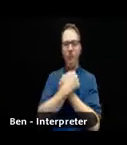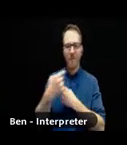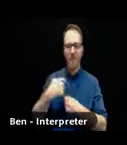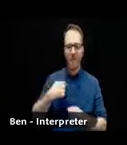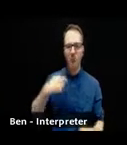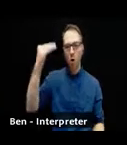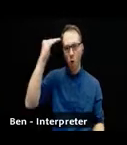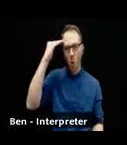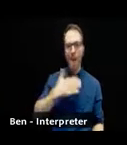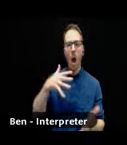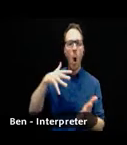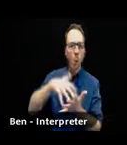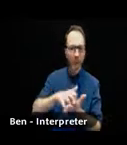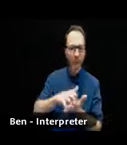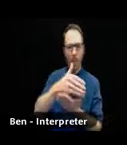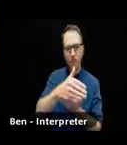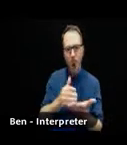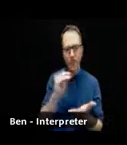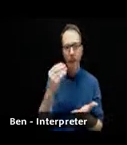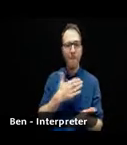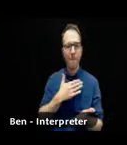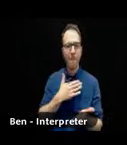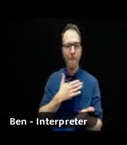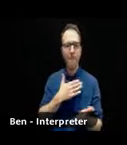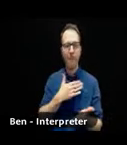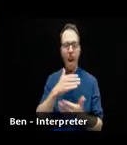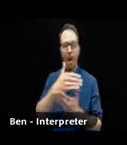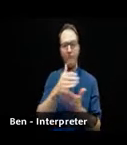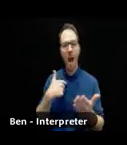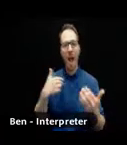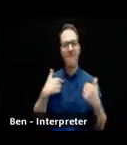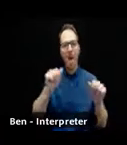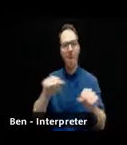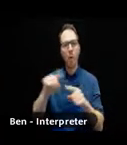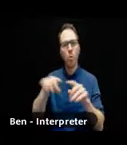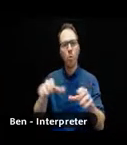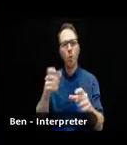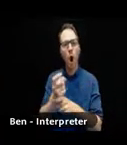my weak parts and my parts where I have a potential to do harm,